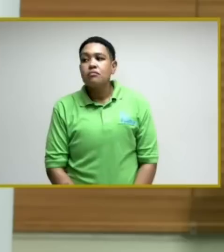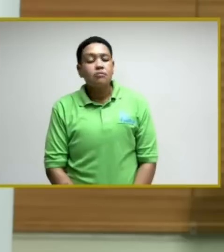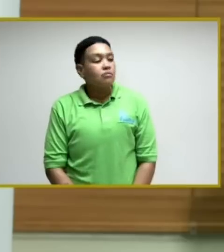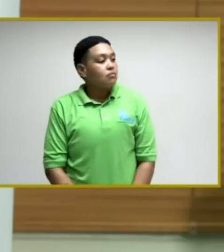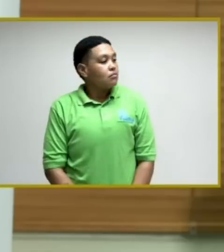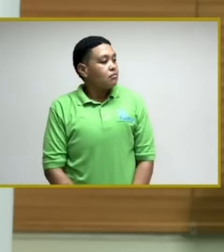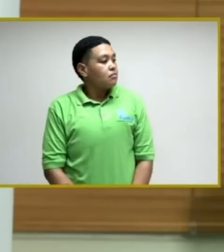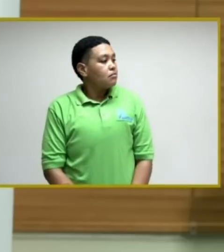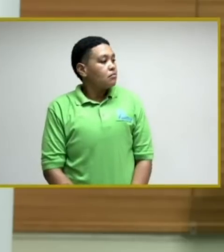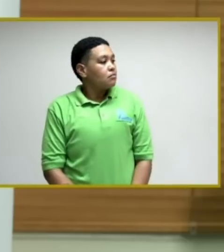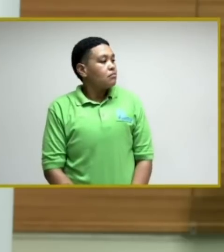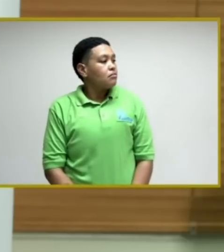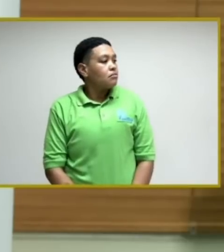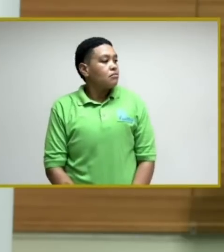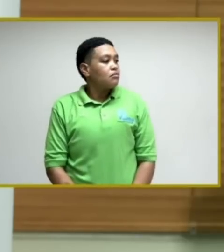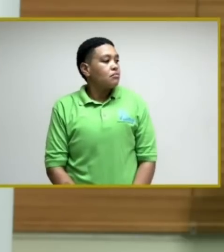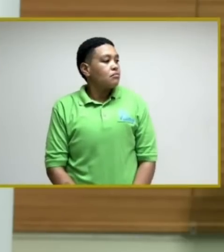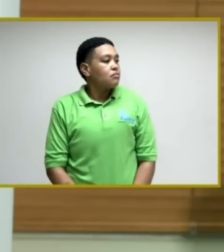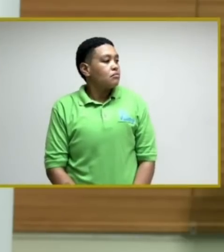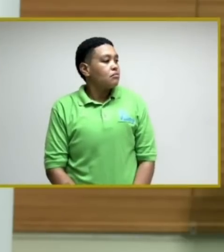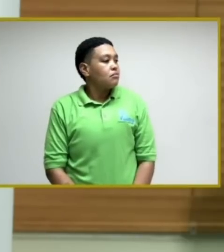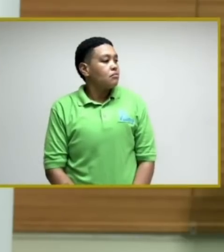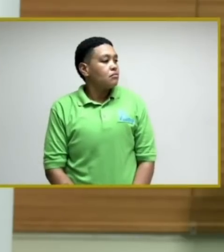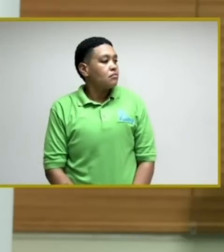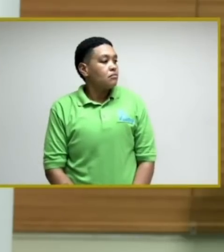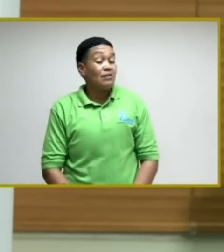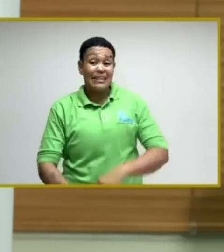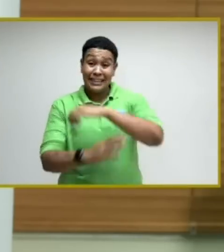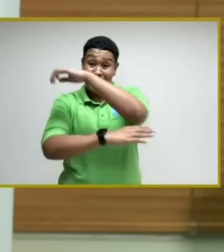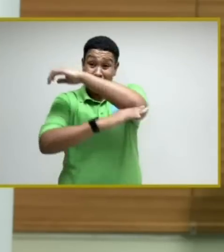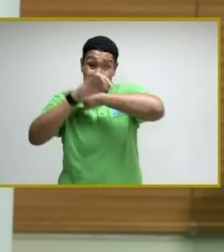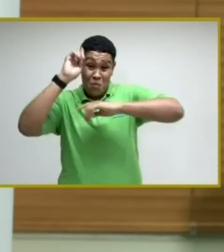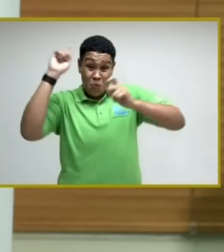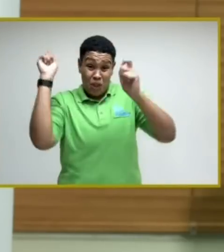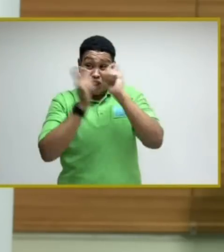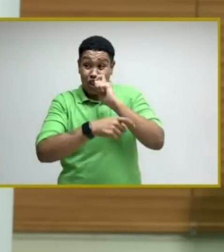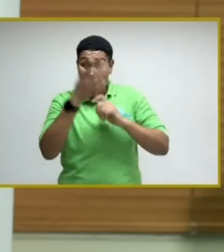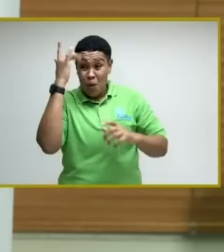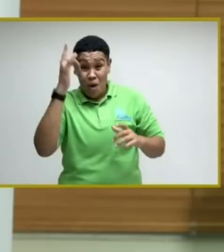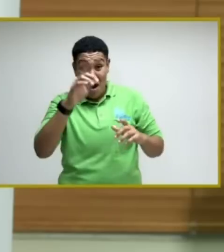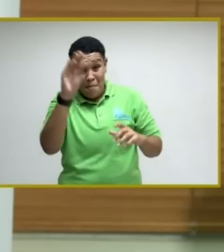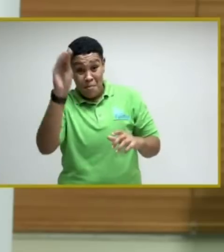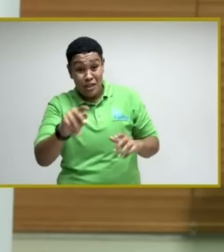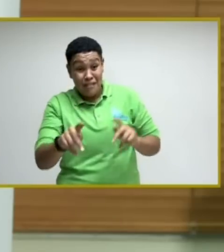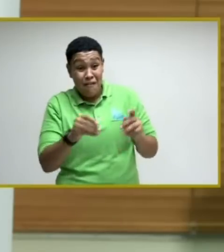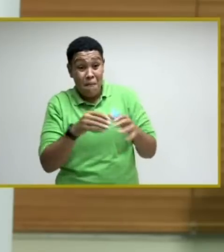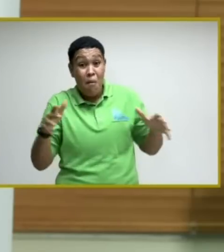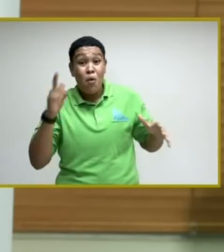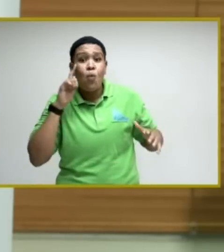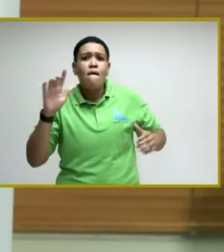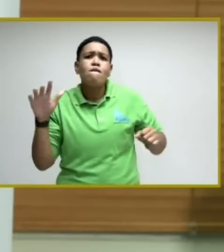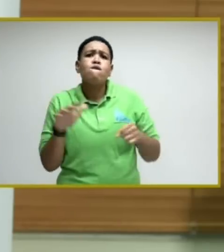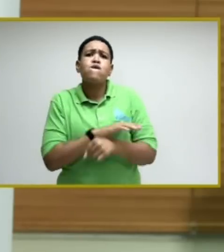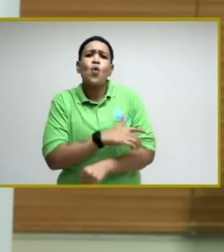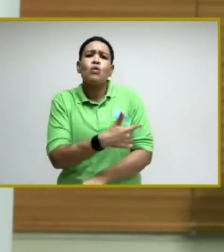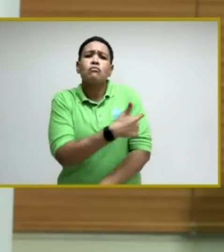of the population with a full dosage because of the significant numbers that have had first